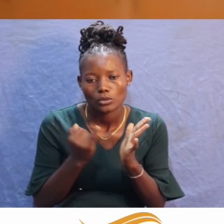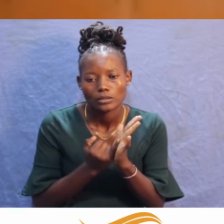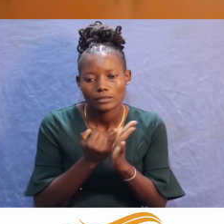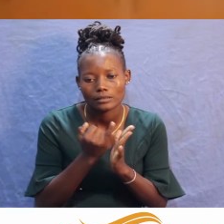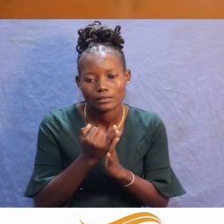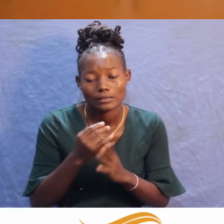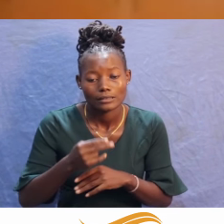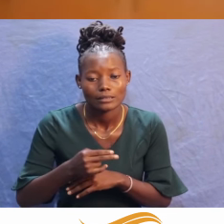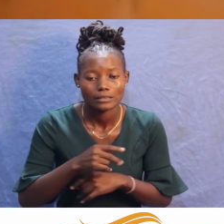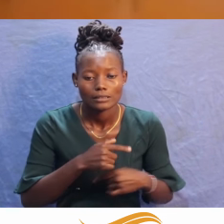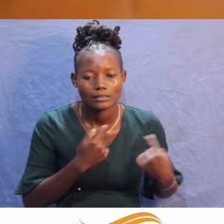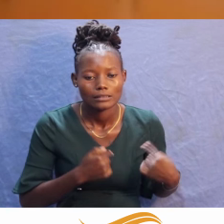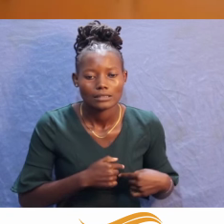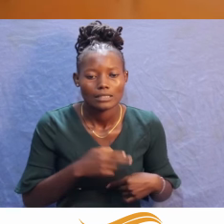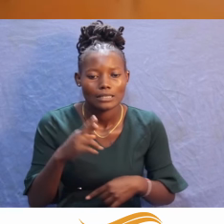training zone.